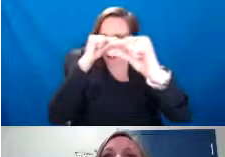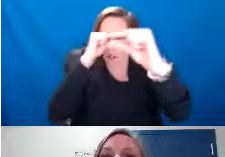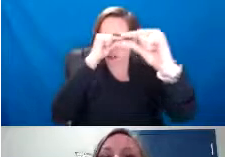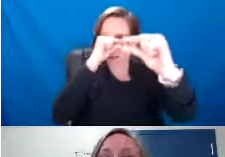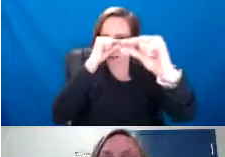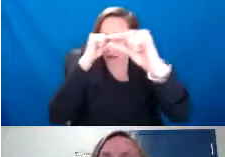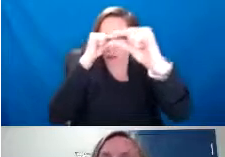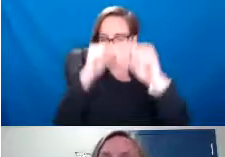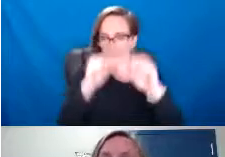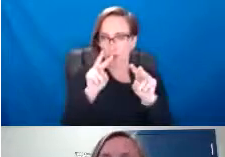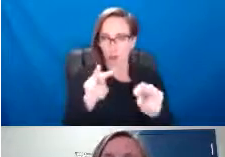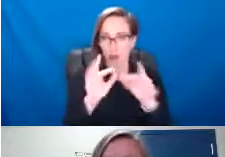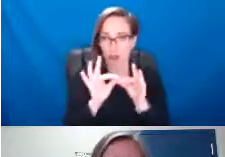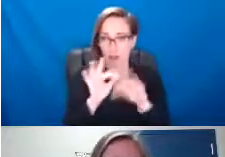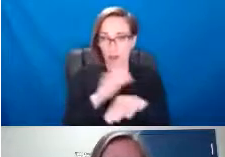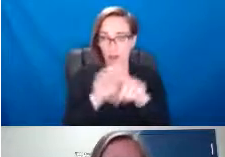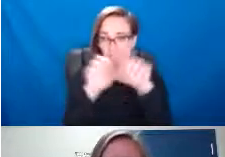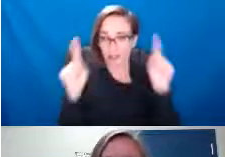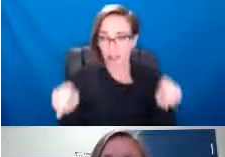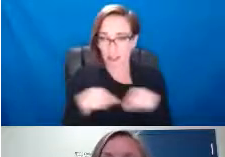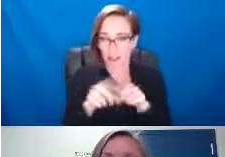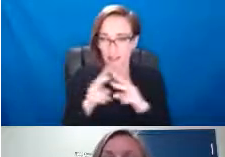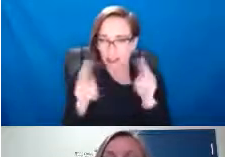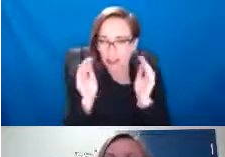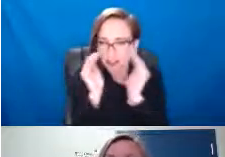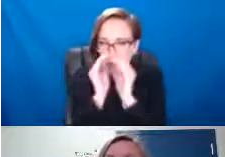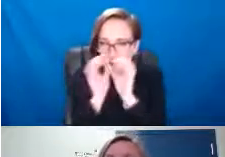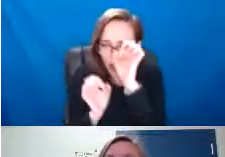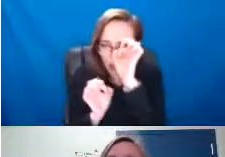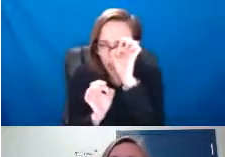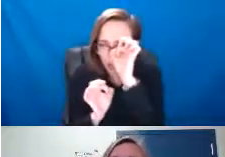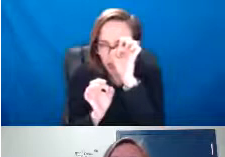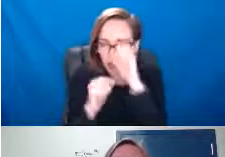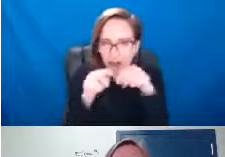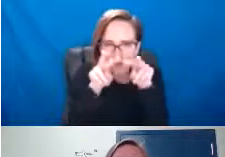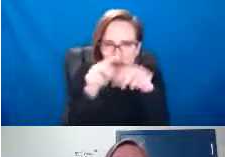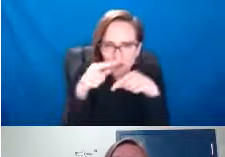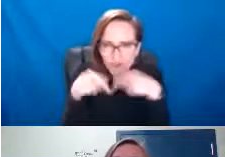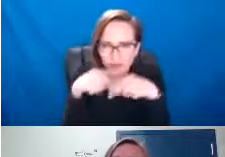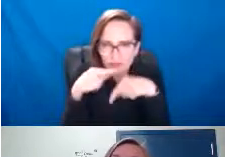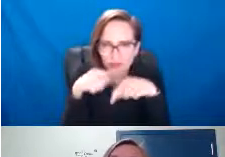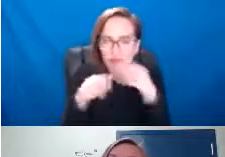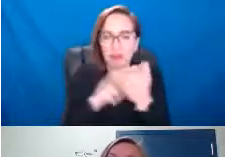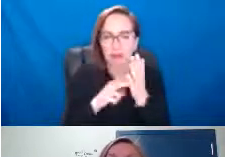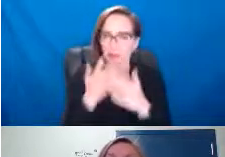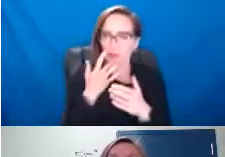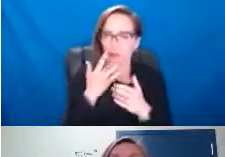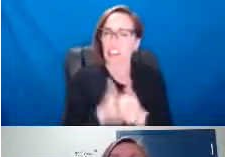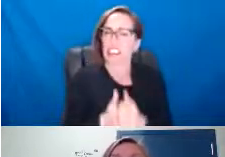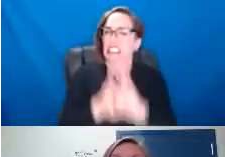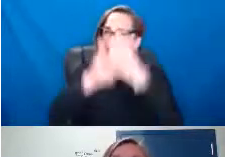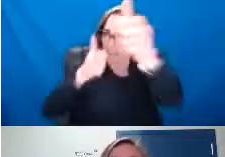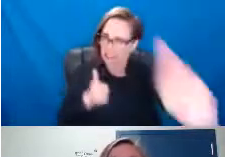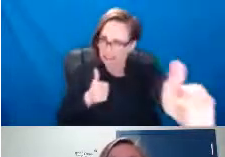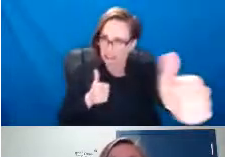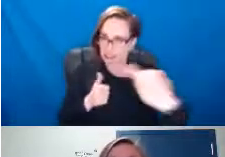very small sign space. So if you're looking at her through a straw, you're going to have